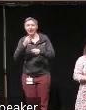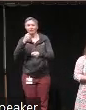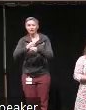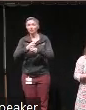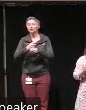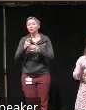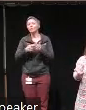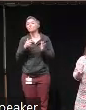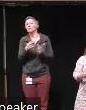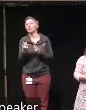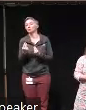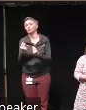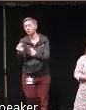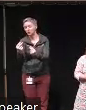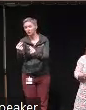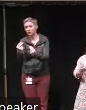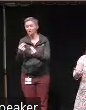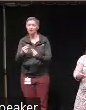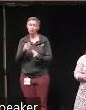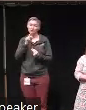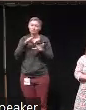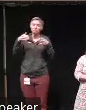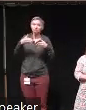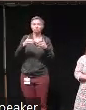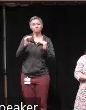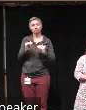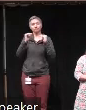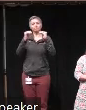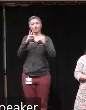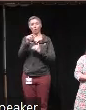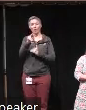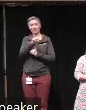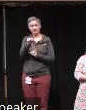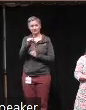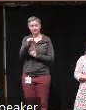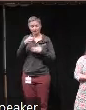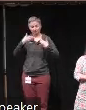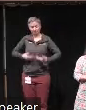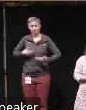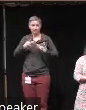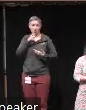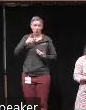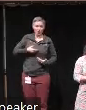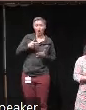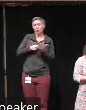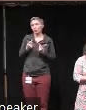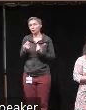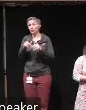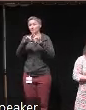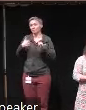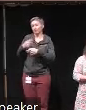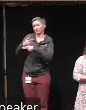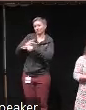yet to accomplish, with a particular focus on enhancing the wellness and well-being of who we are and what we do as we care for